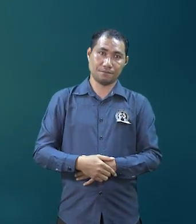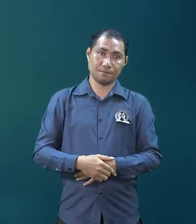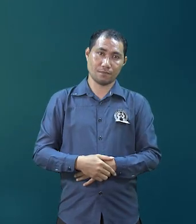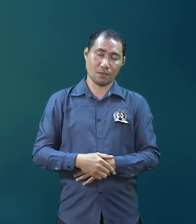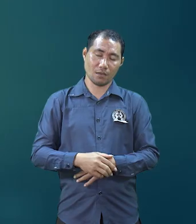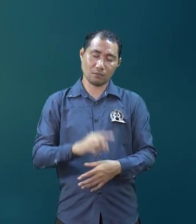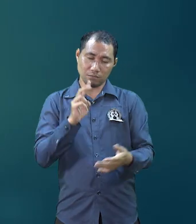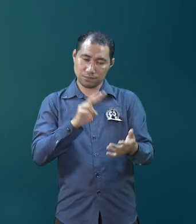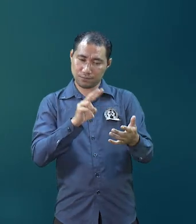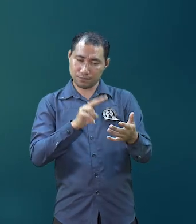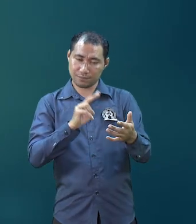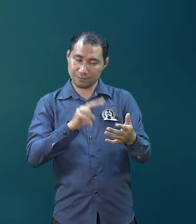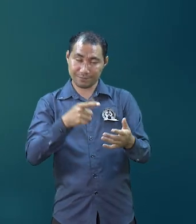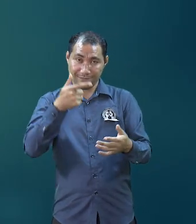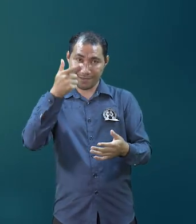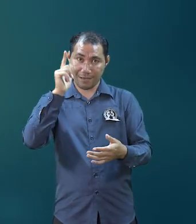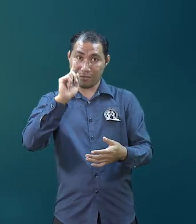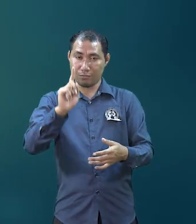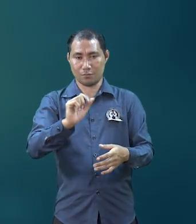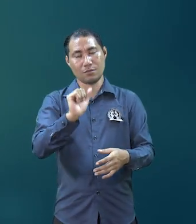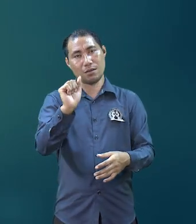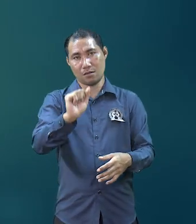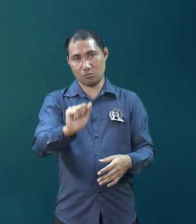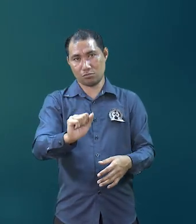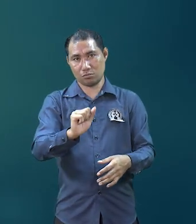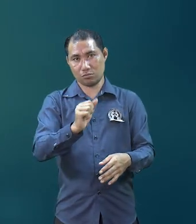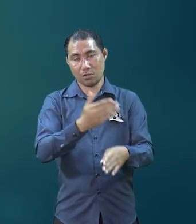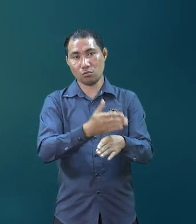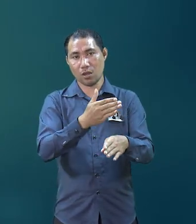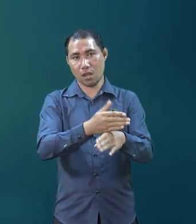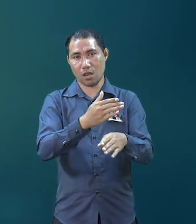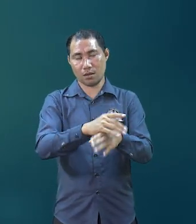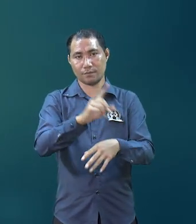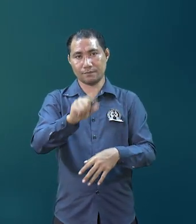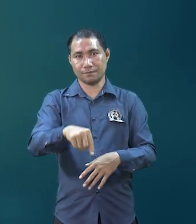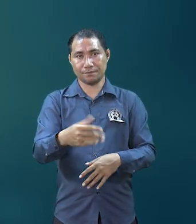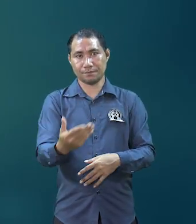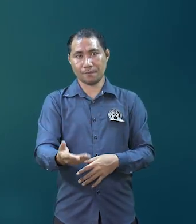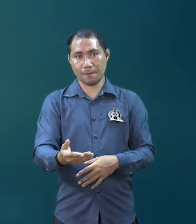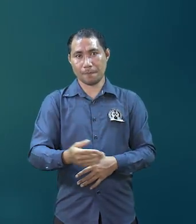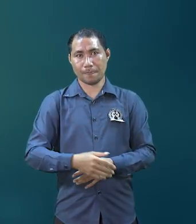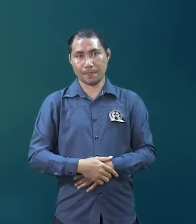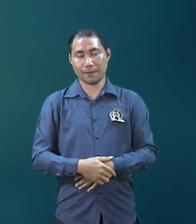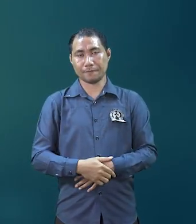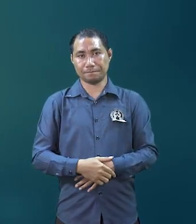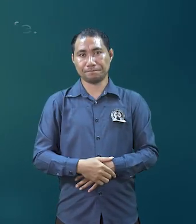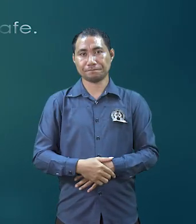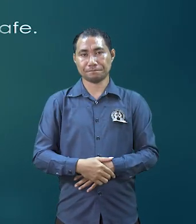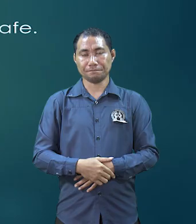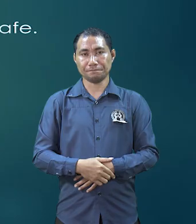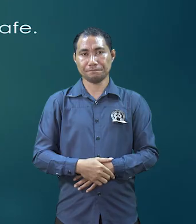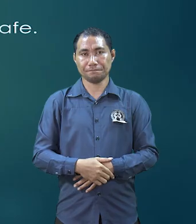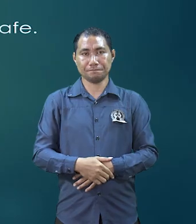Tanga yelu faya onga. Ila maluenga na safai. Mfasa awani yati.